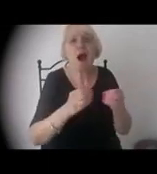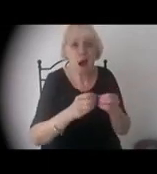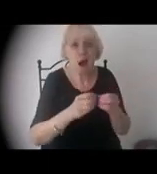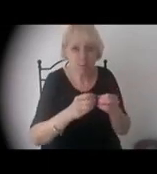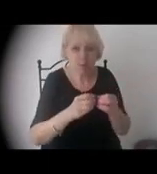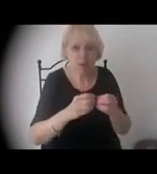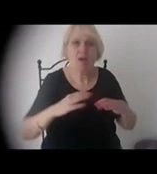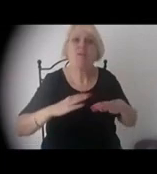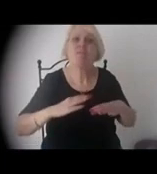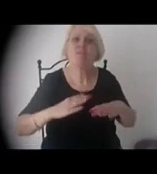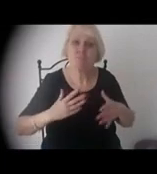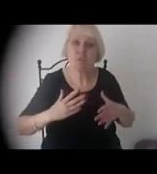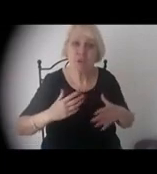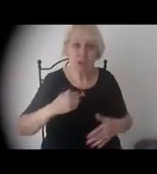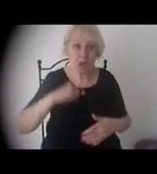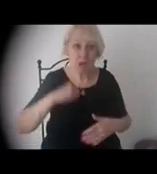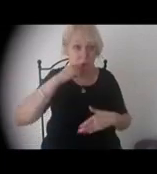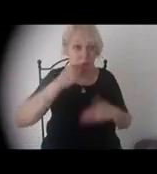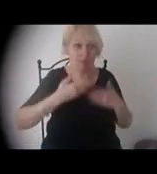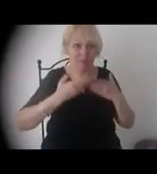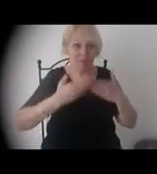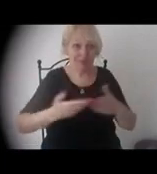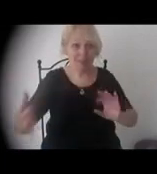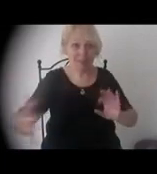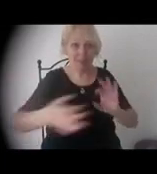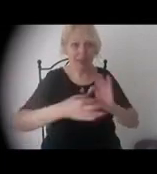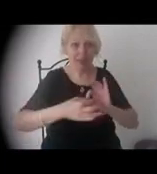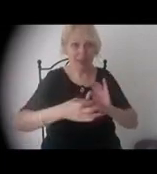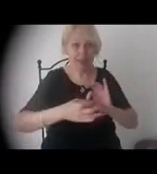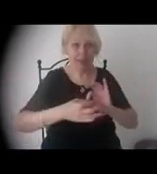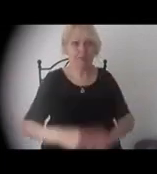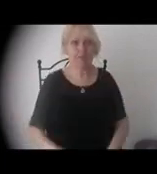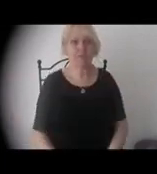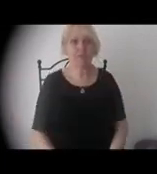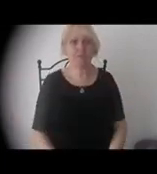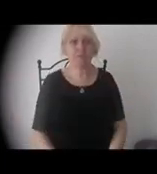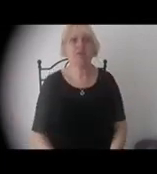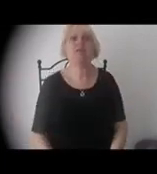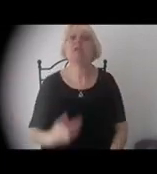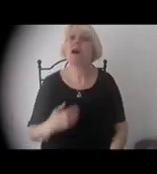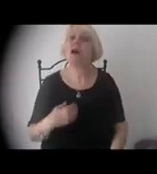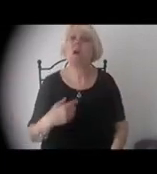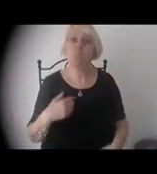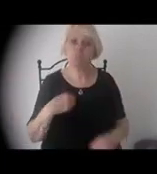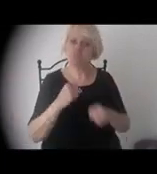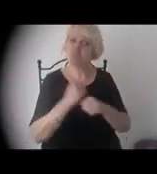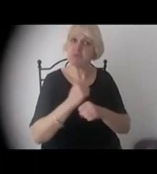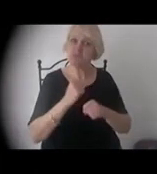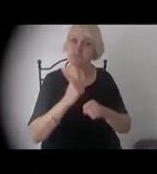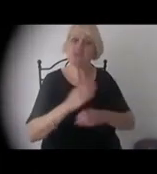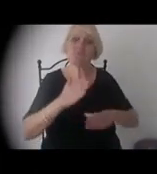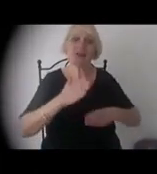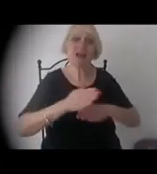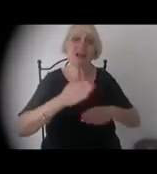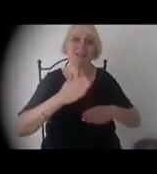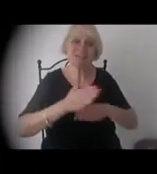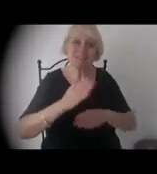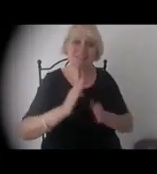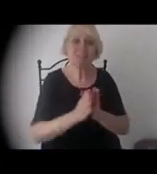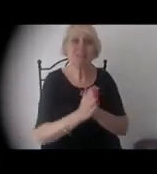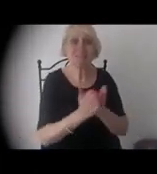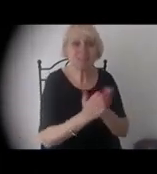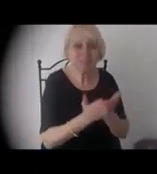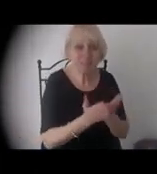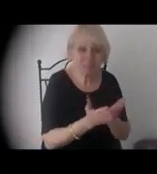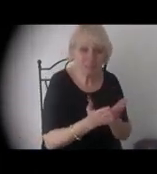to access, and I'll share the link. So just as an example, we've produced activity booklets, which are called 50+ activities for primary and